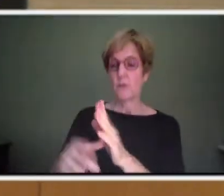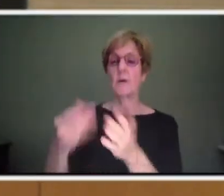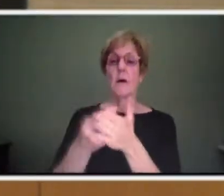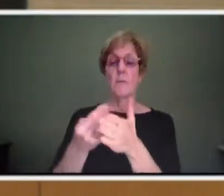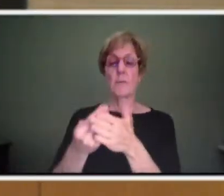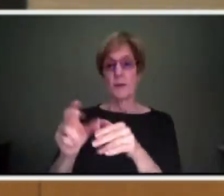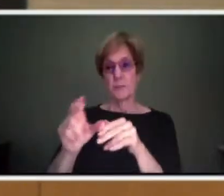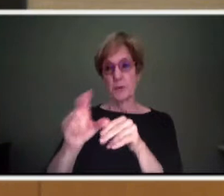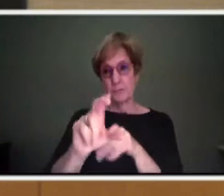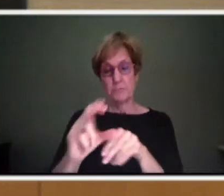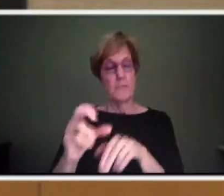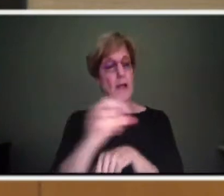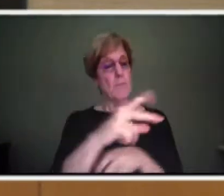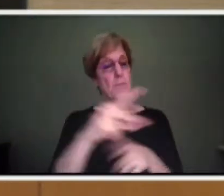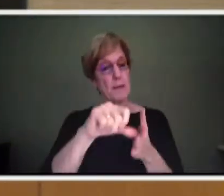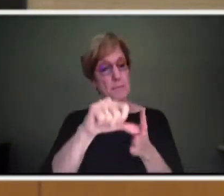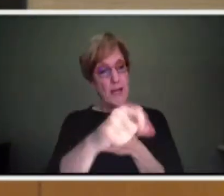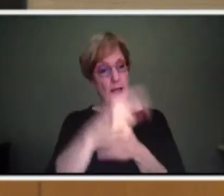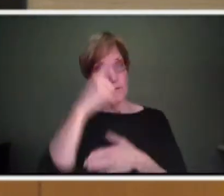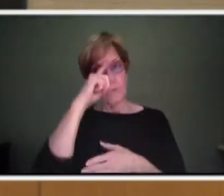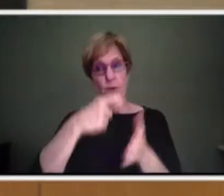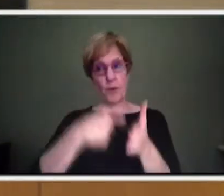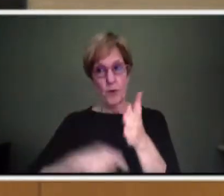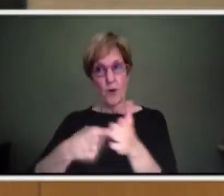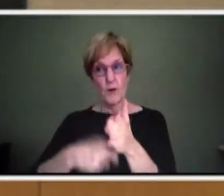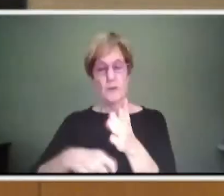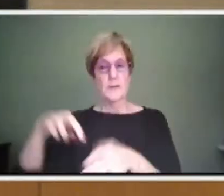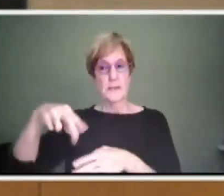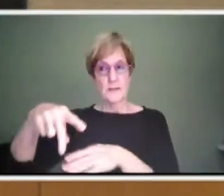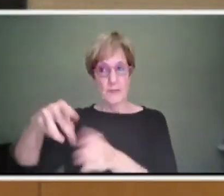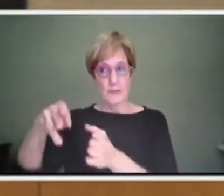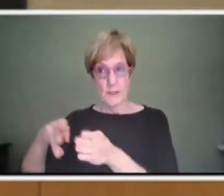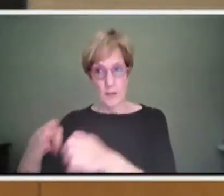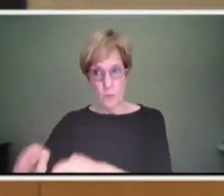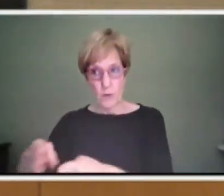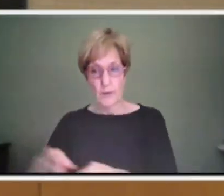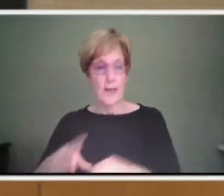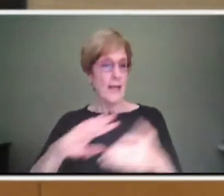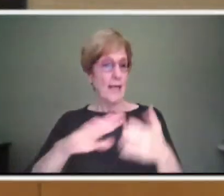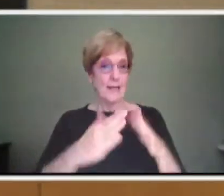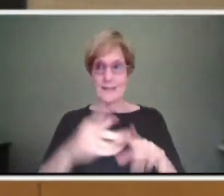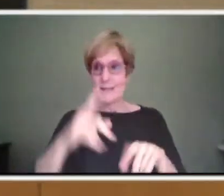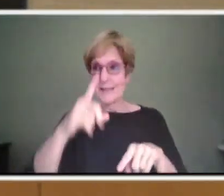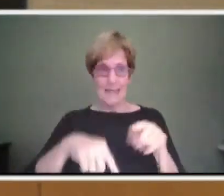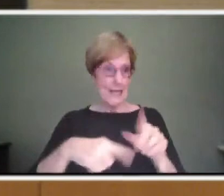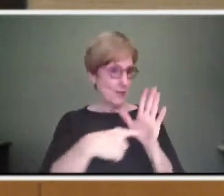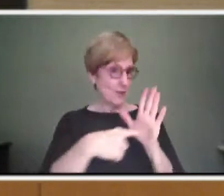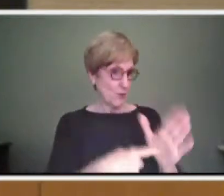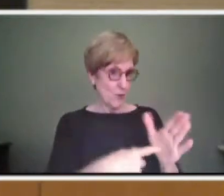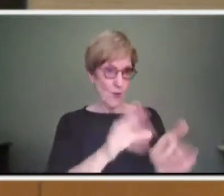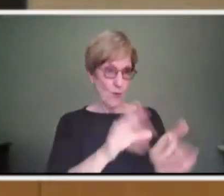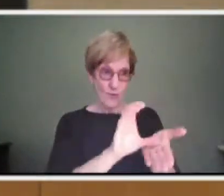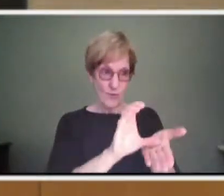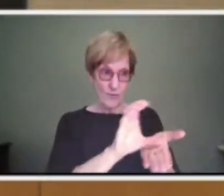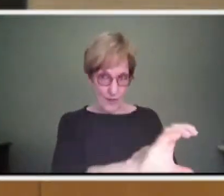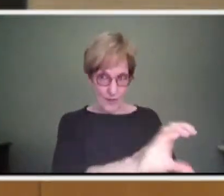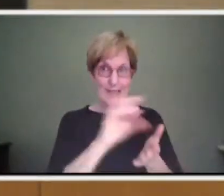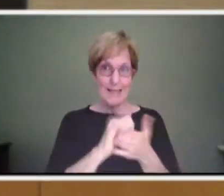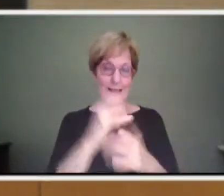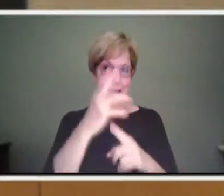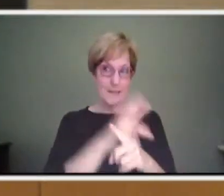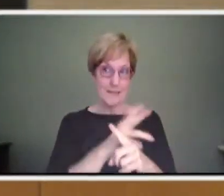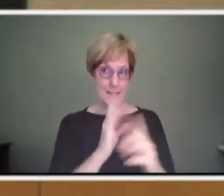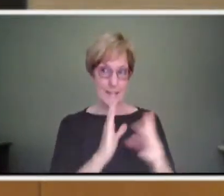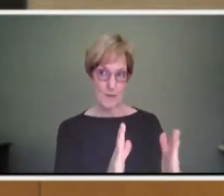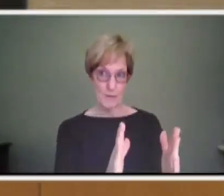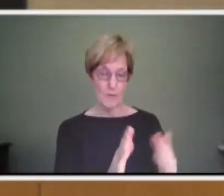to the petitioner for the sidewalk costs. And in the event the city is unable to demonstrate the availability of funding within that time, the petitioner